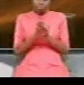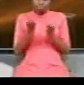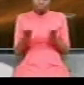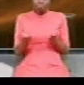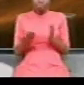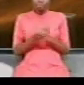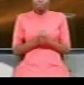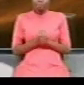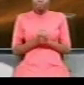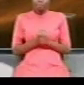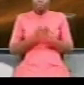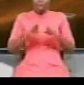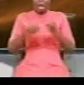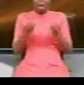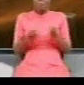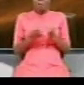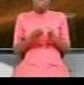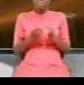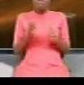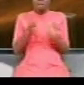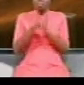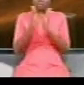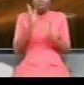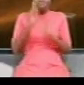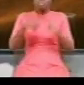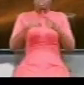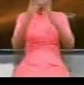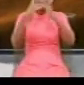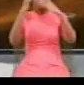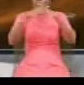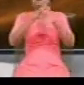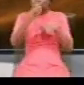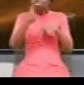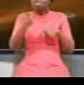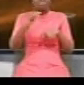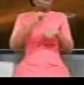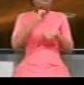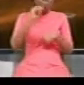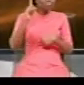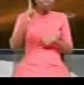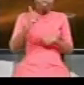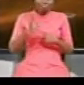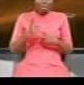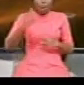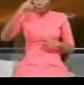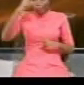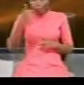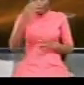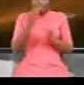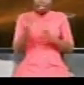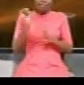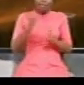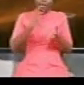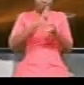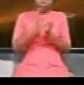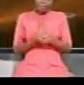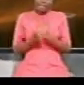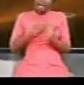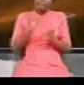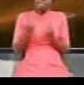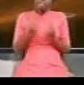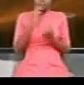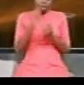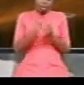moment. How many murderers will get to heaven? Not one. Except they have repented and their sins are washed